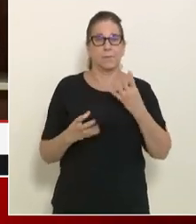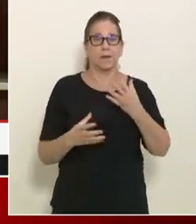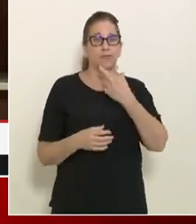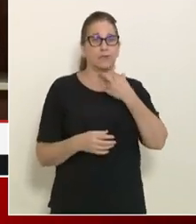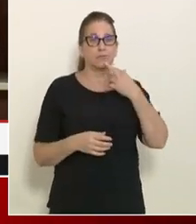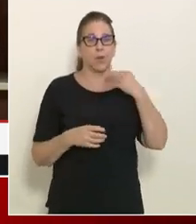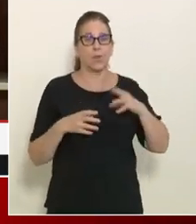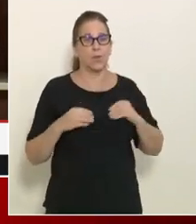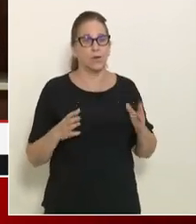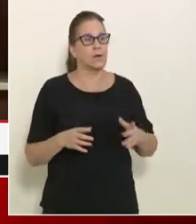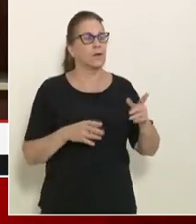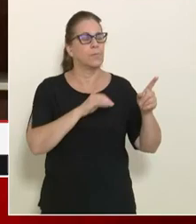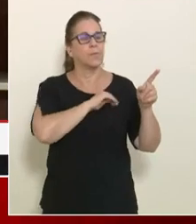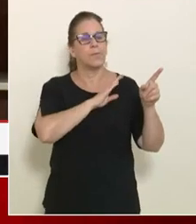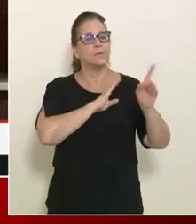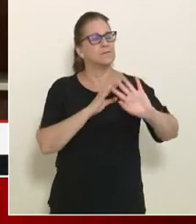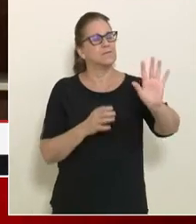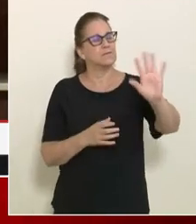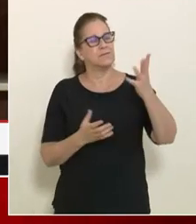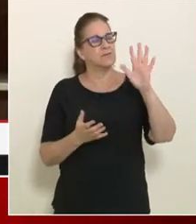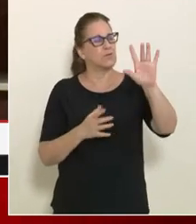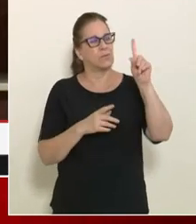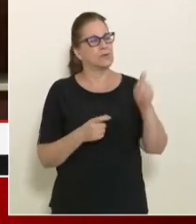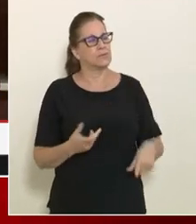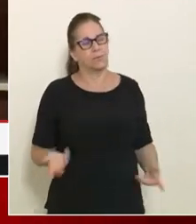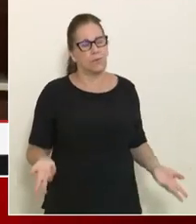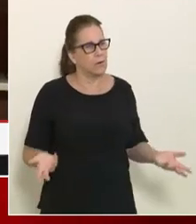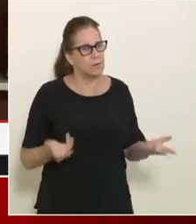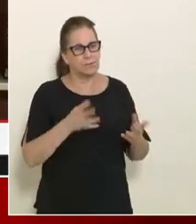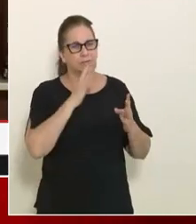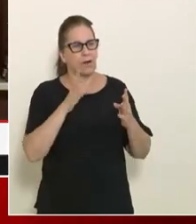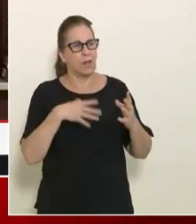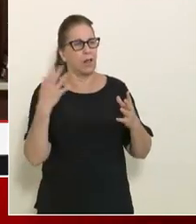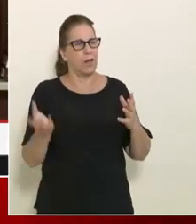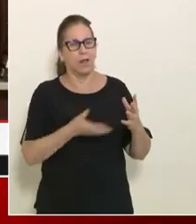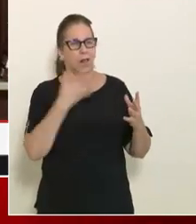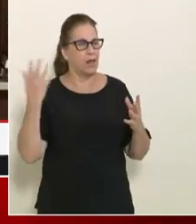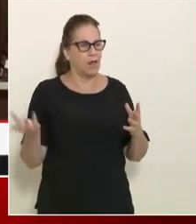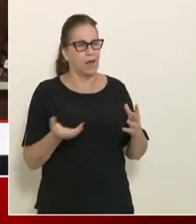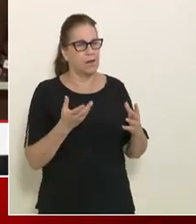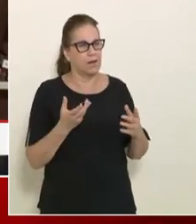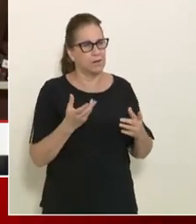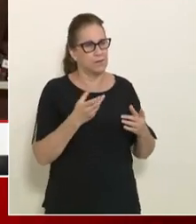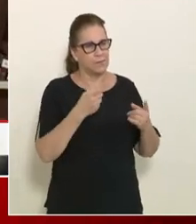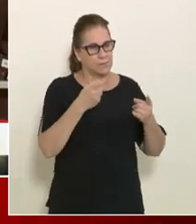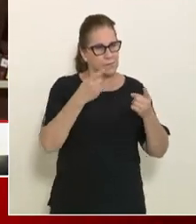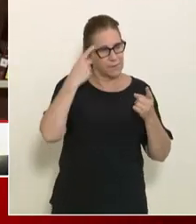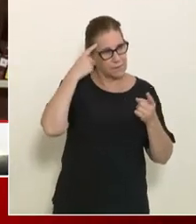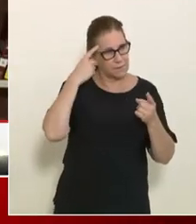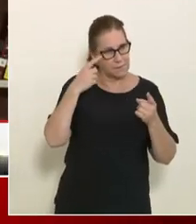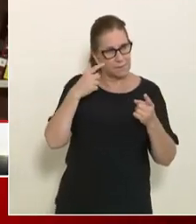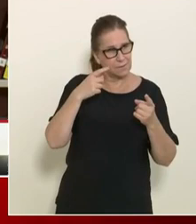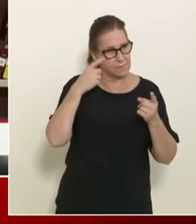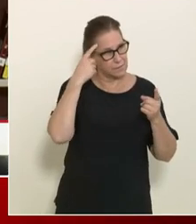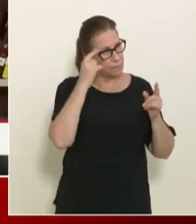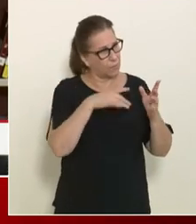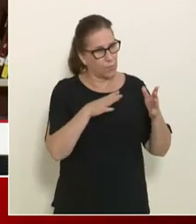the forefront right now. Do you think this is the right way to do this? No. What should be the right